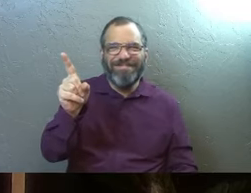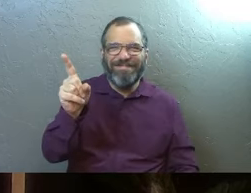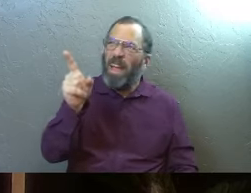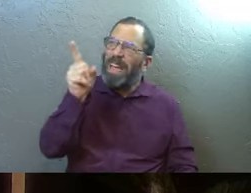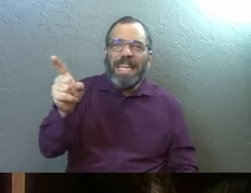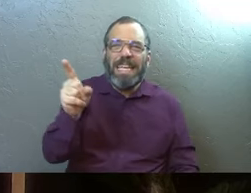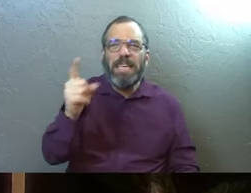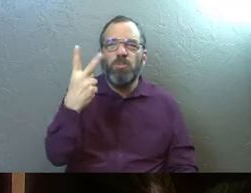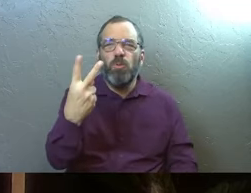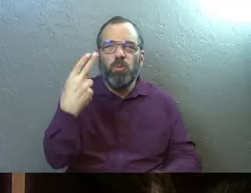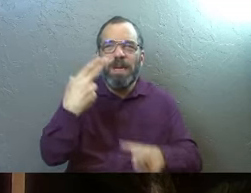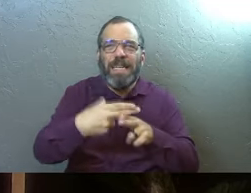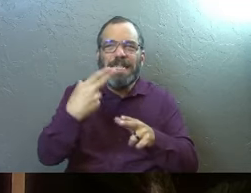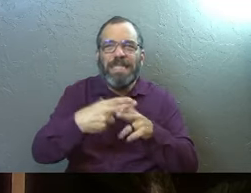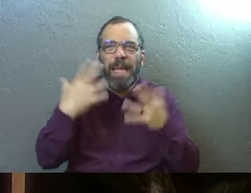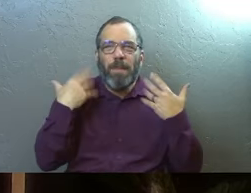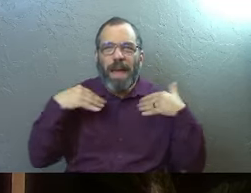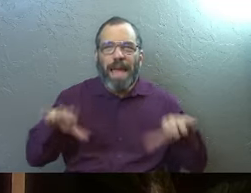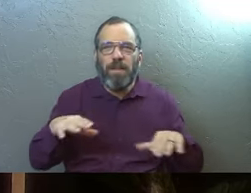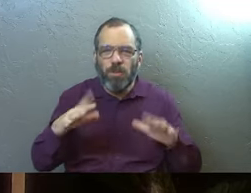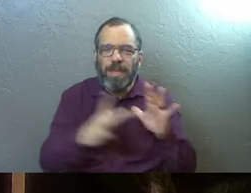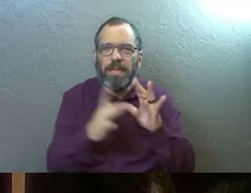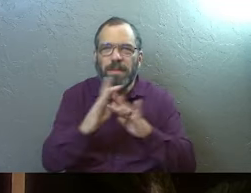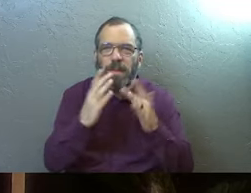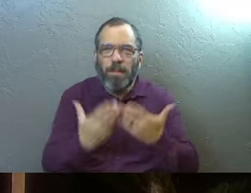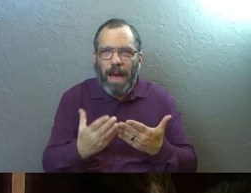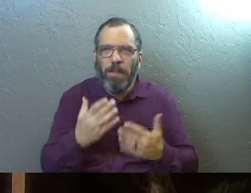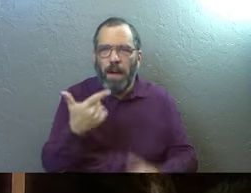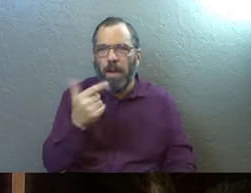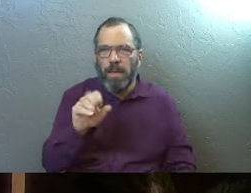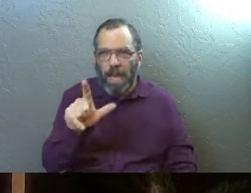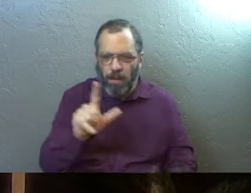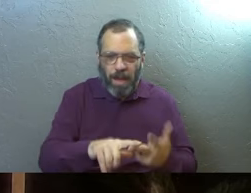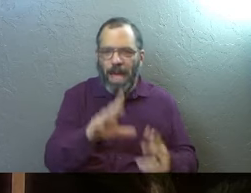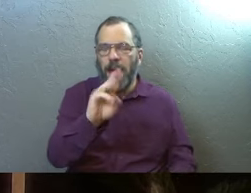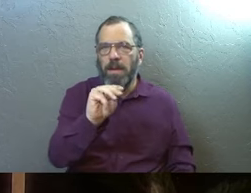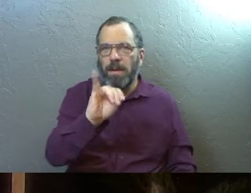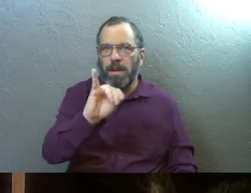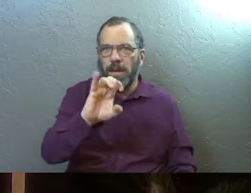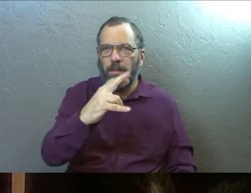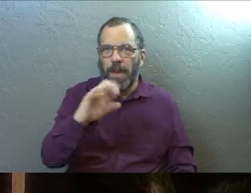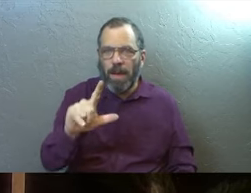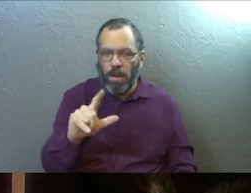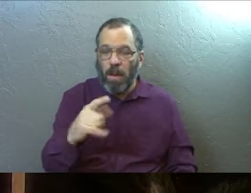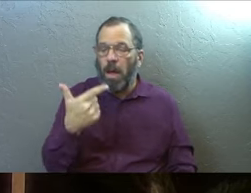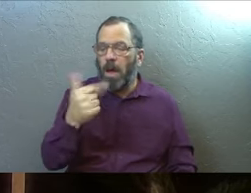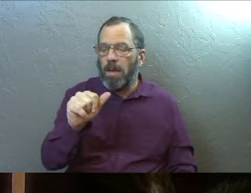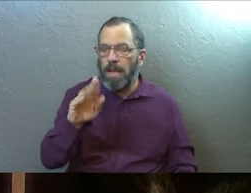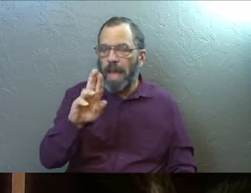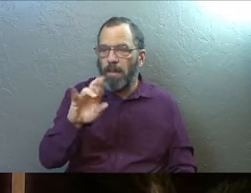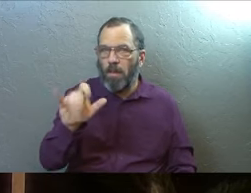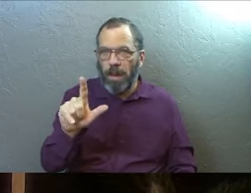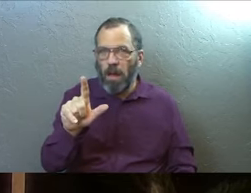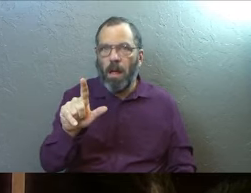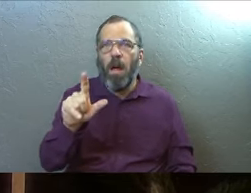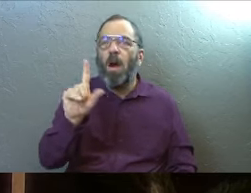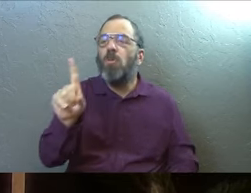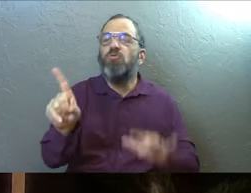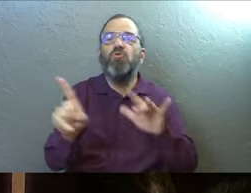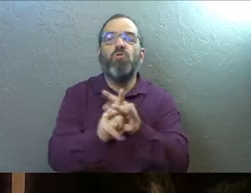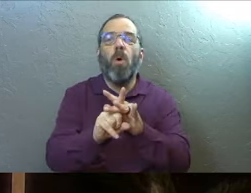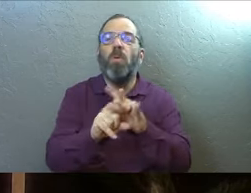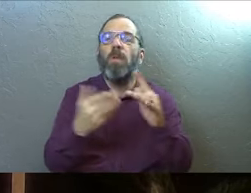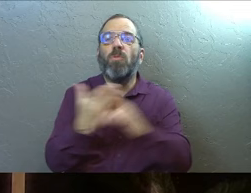Gabriel is one of the two named angels in the scripture, Gabriel and Michael. Gabriel only